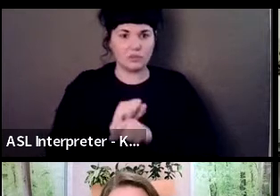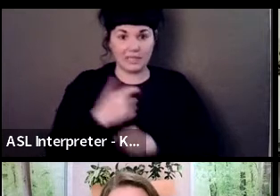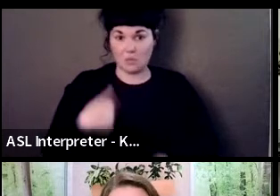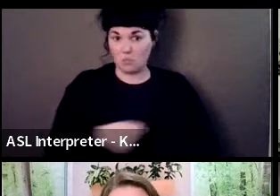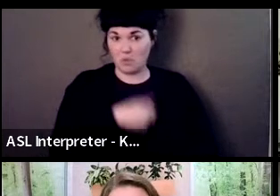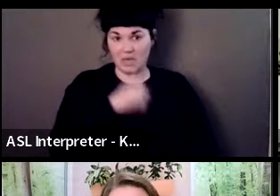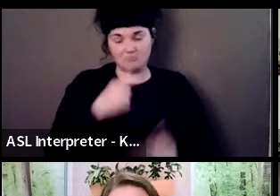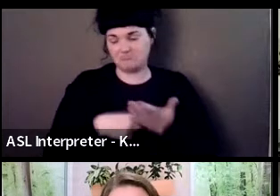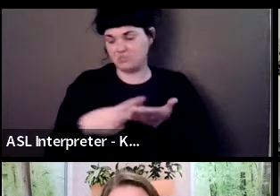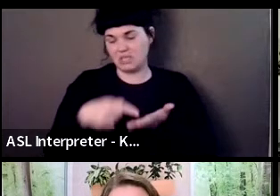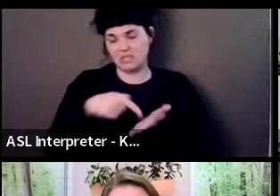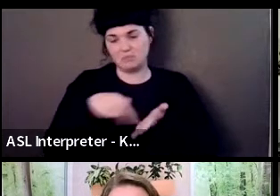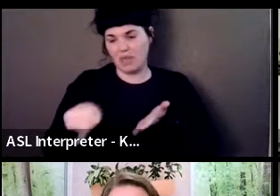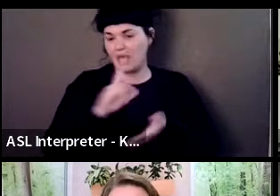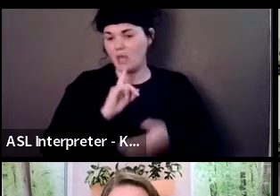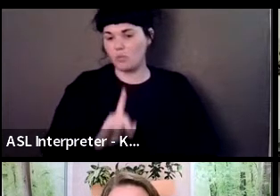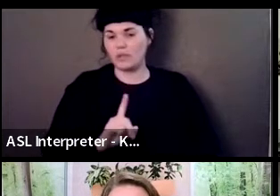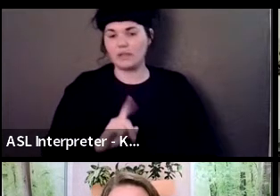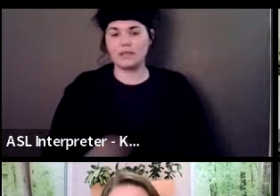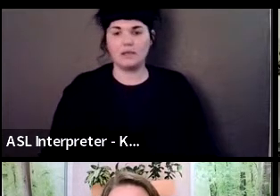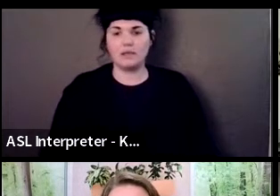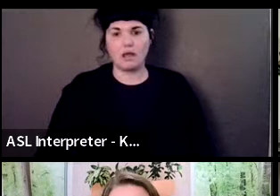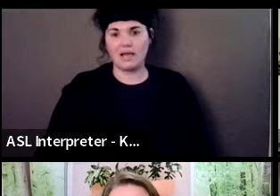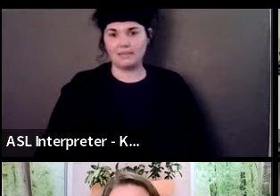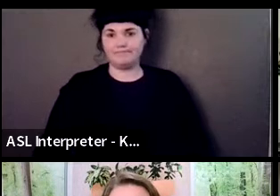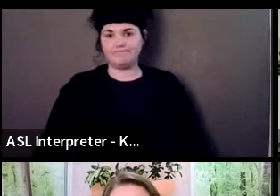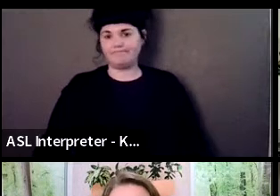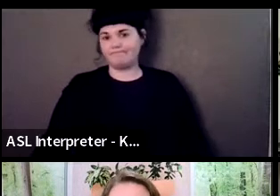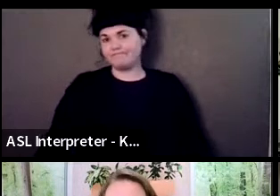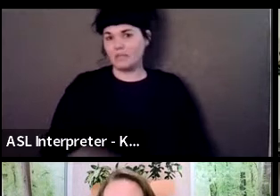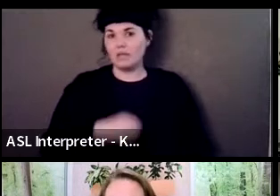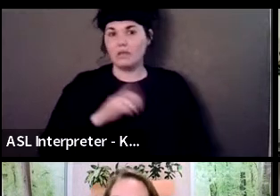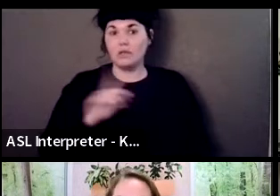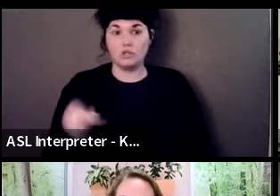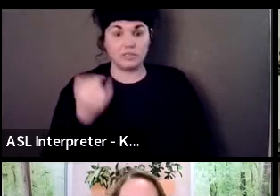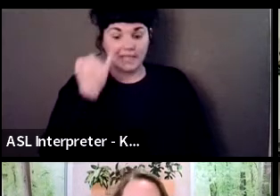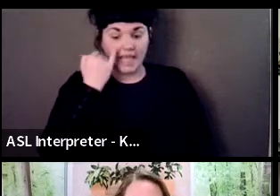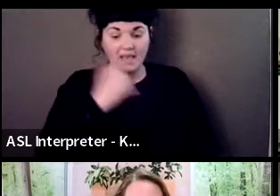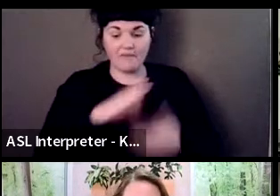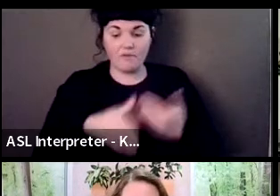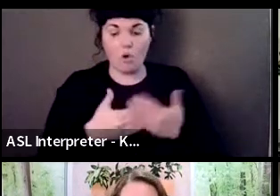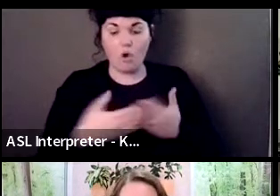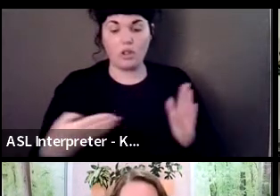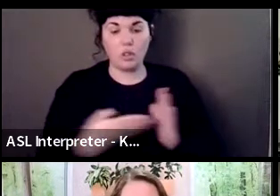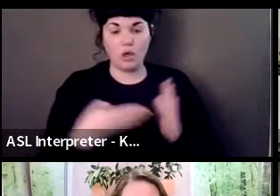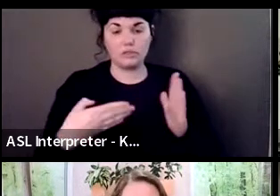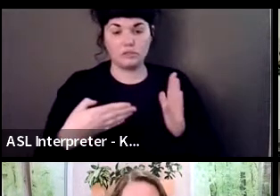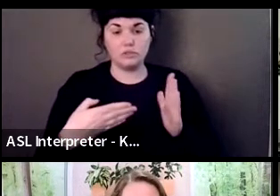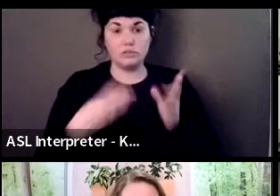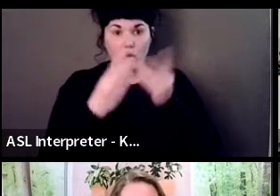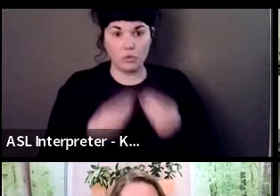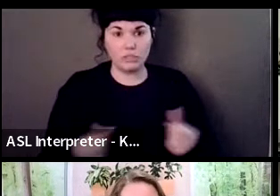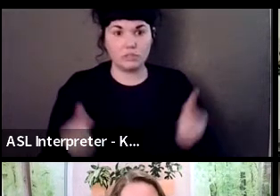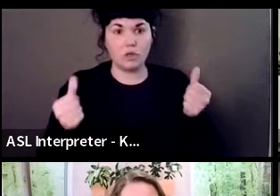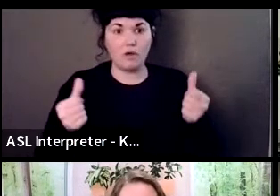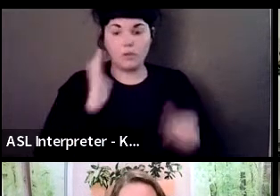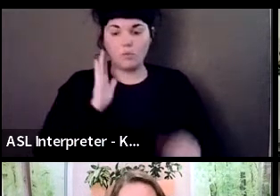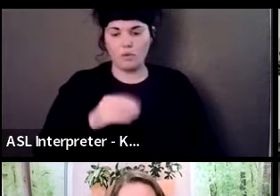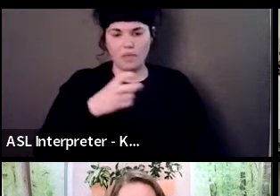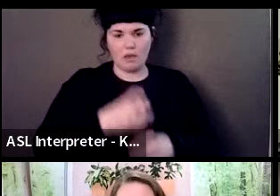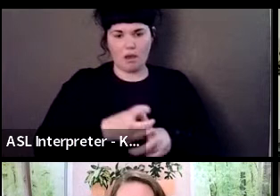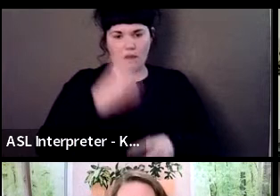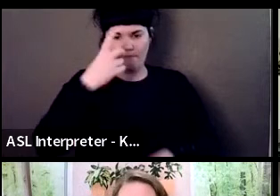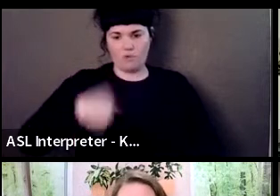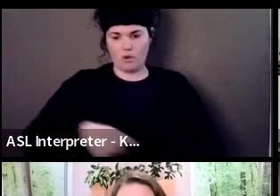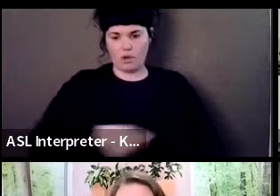pay that much, other than if all of the lawsuits are resolved, it'd be pretty hard for us to say that we're going to